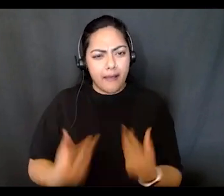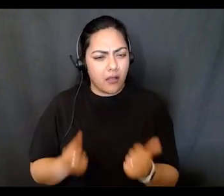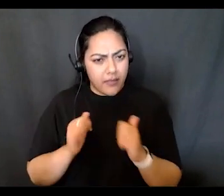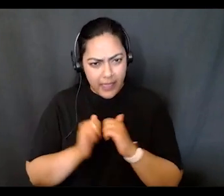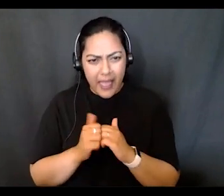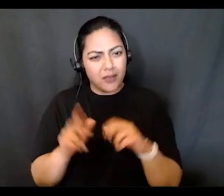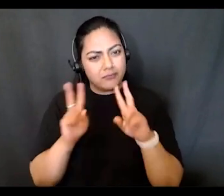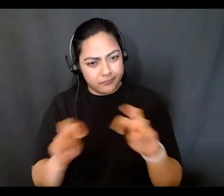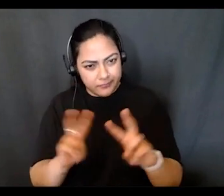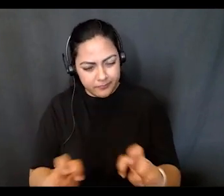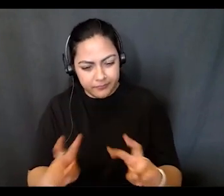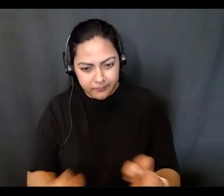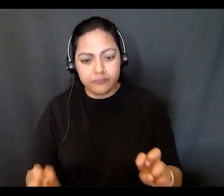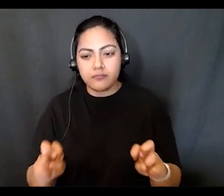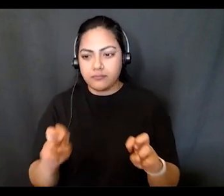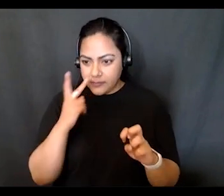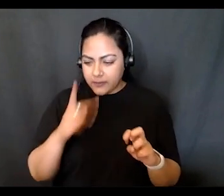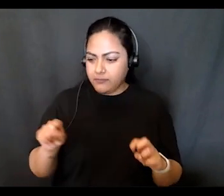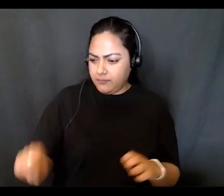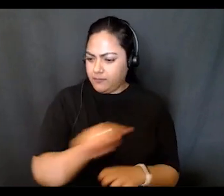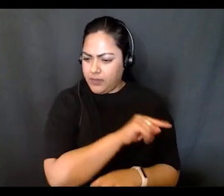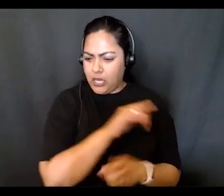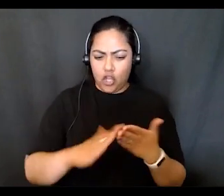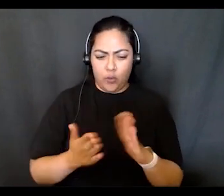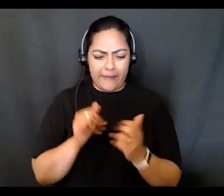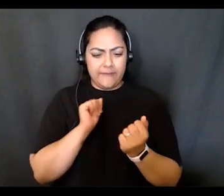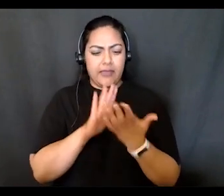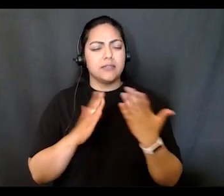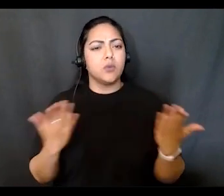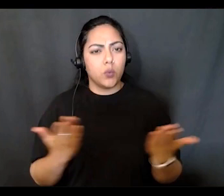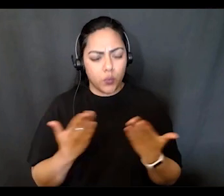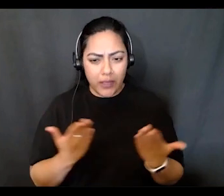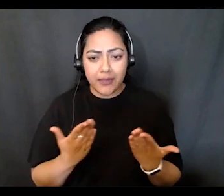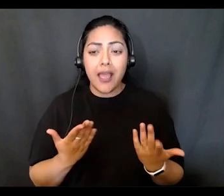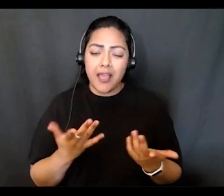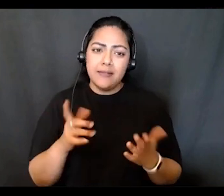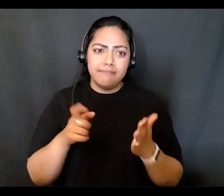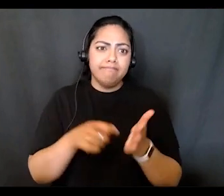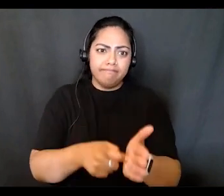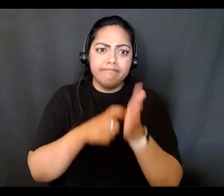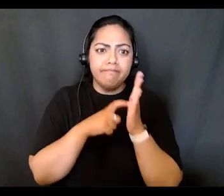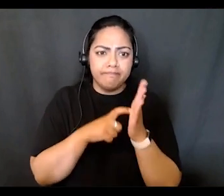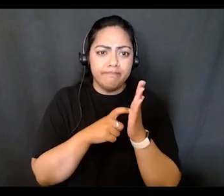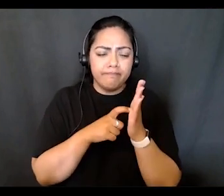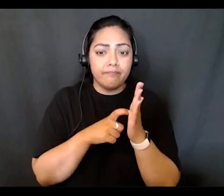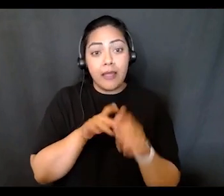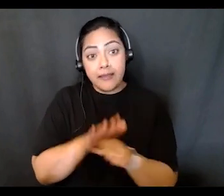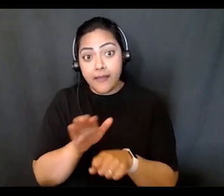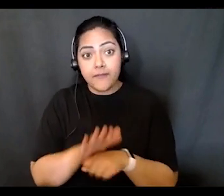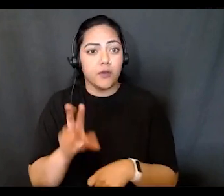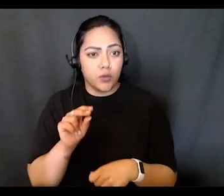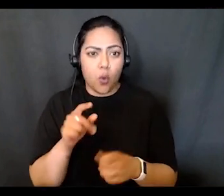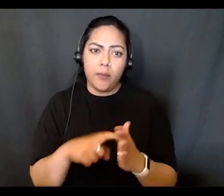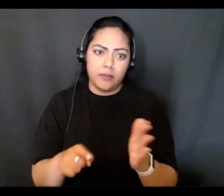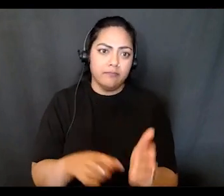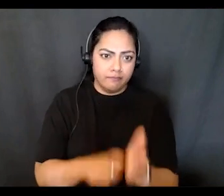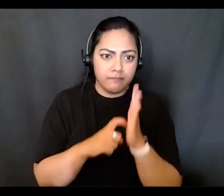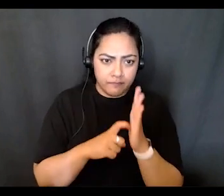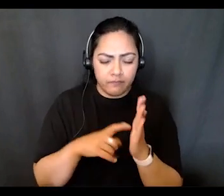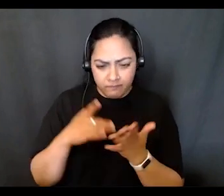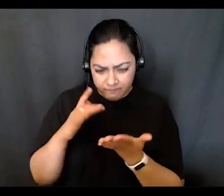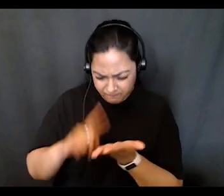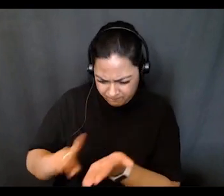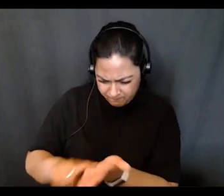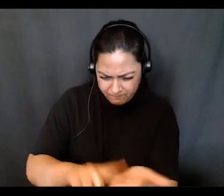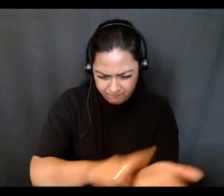says here the outcomes communities are facing. It's necessary, but far from sufficient in our healthcare systems. And as we're doing that, we